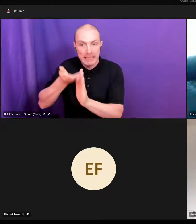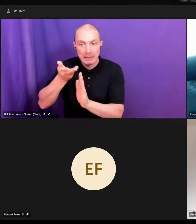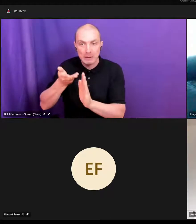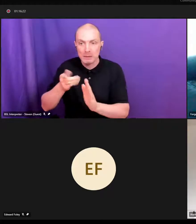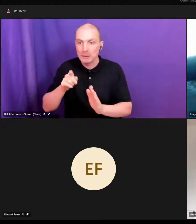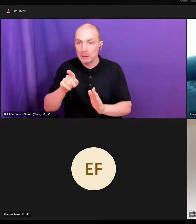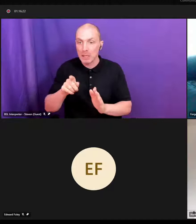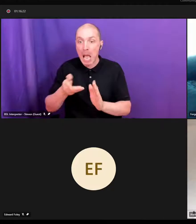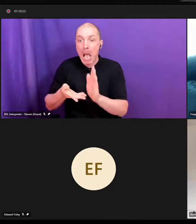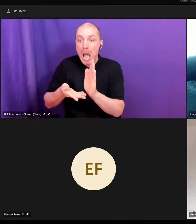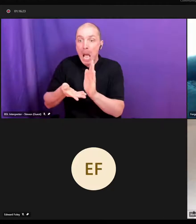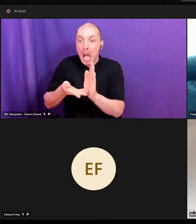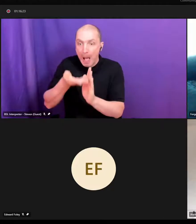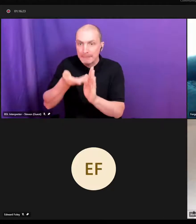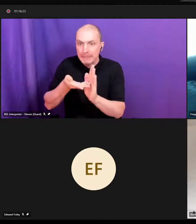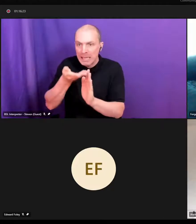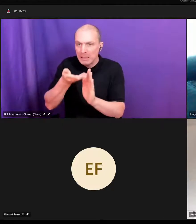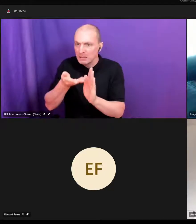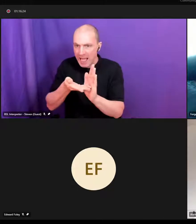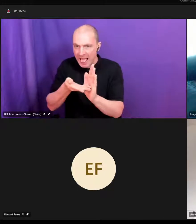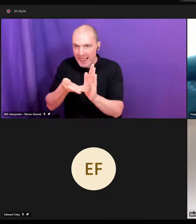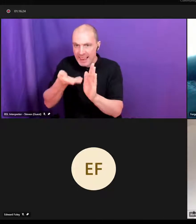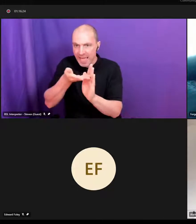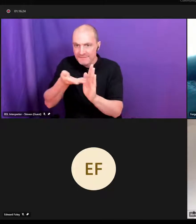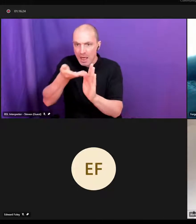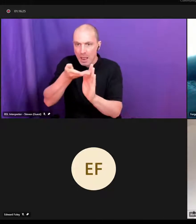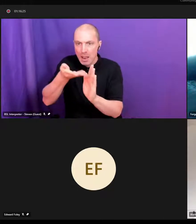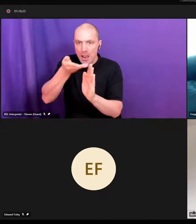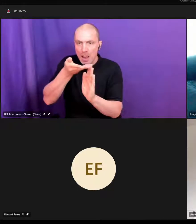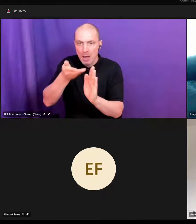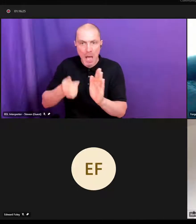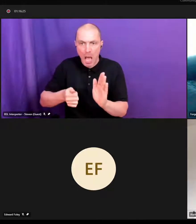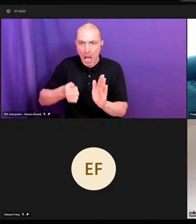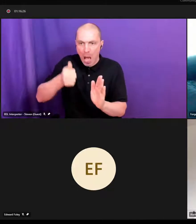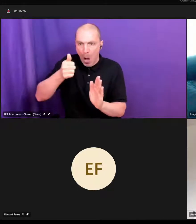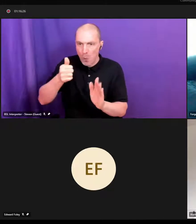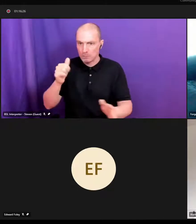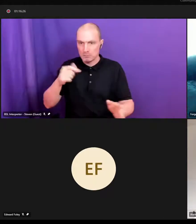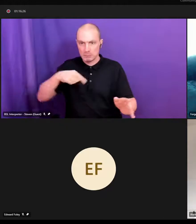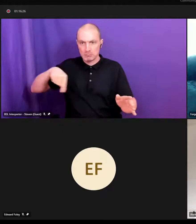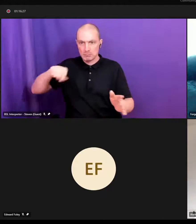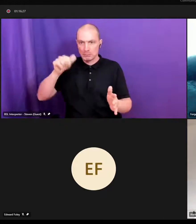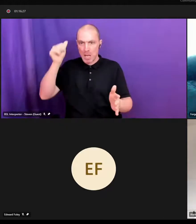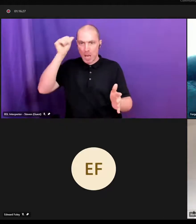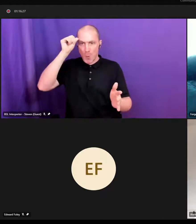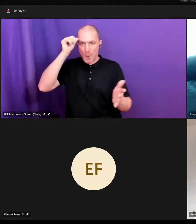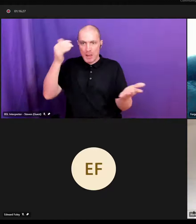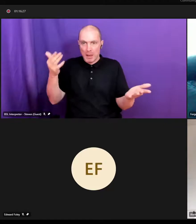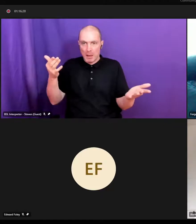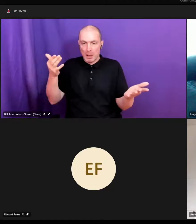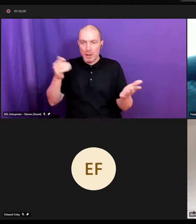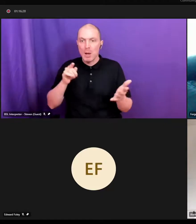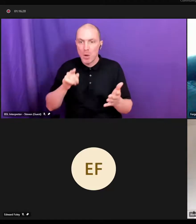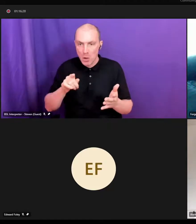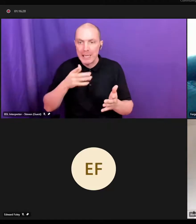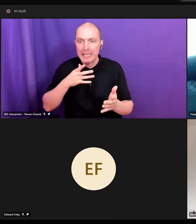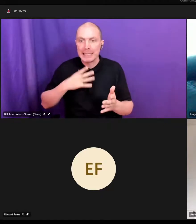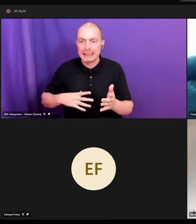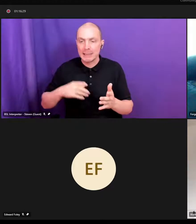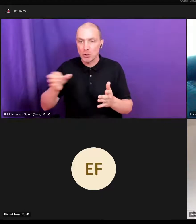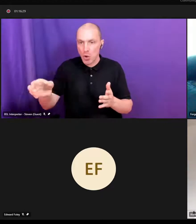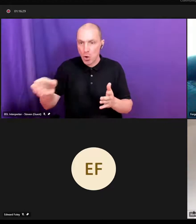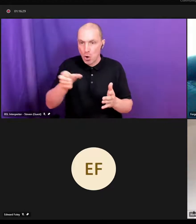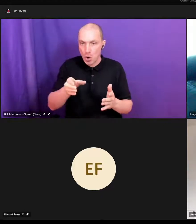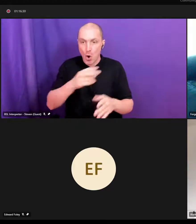And the only way that we can do that is by having the capacity and the officers to actually put that programme together. So I